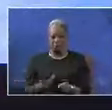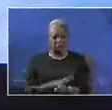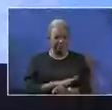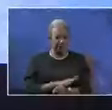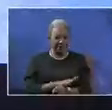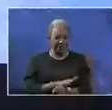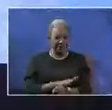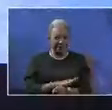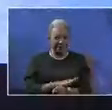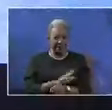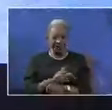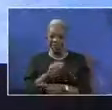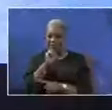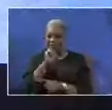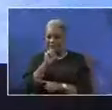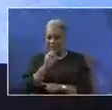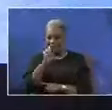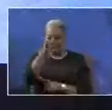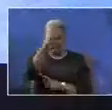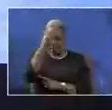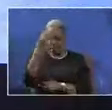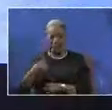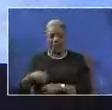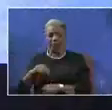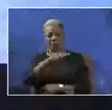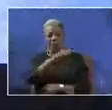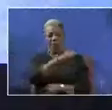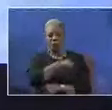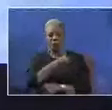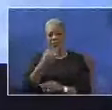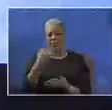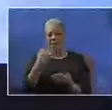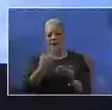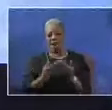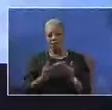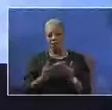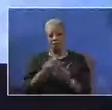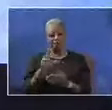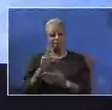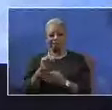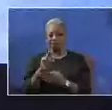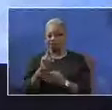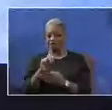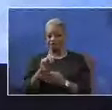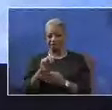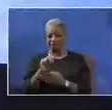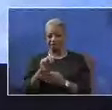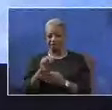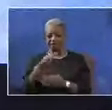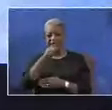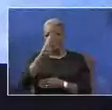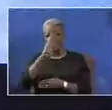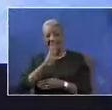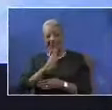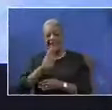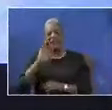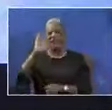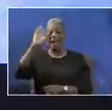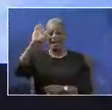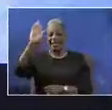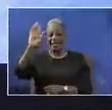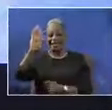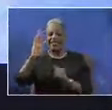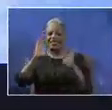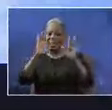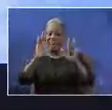not because we're so good. It's because God is good, because his compassions. One thing you can always depend on,